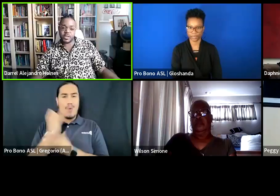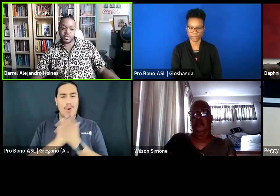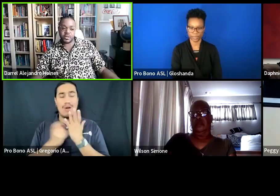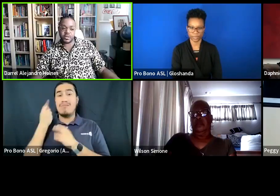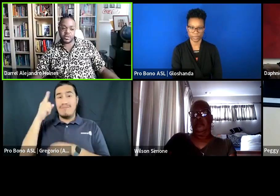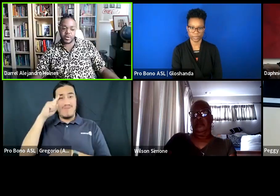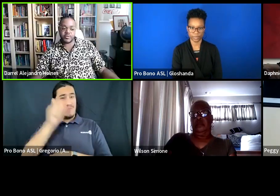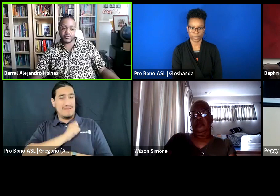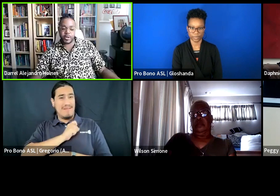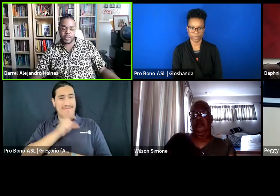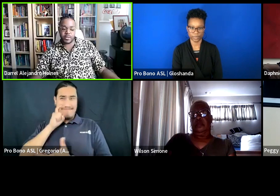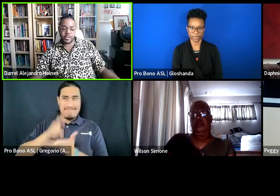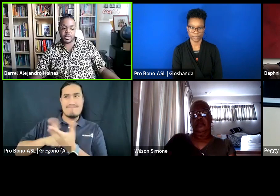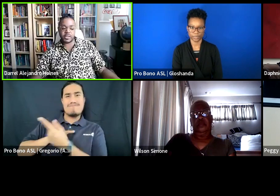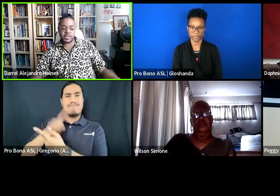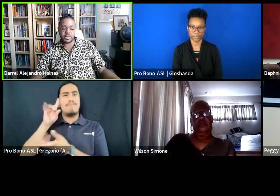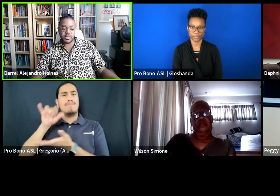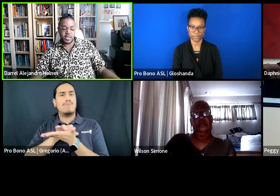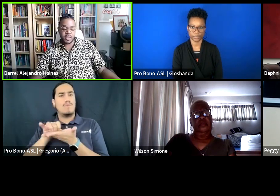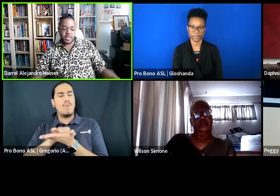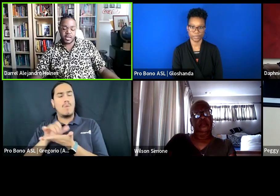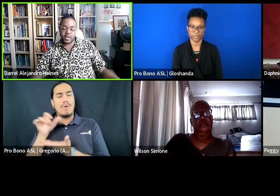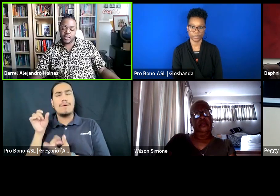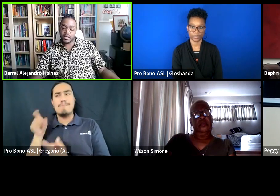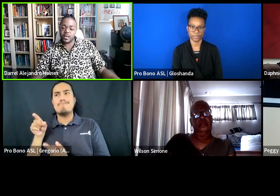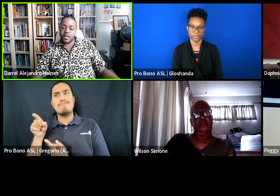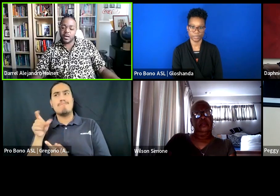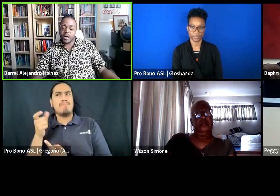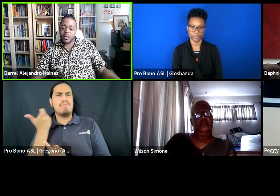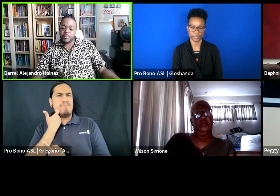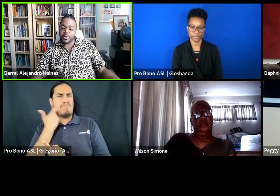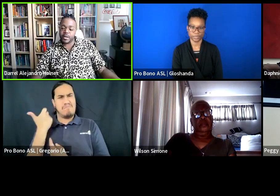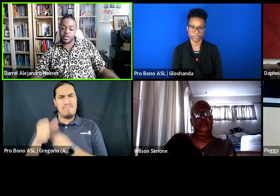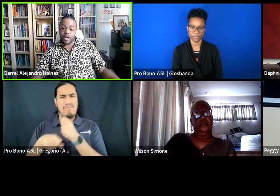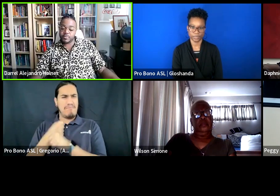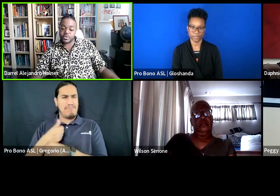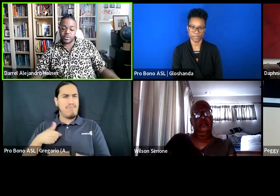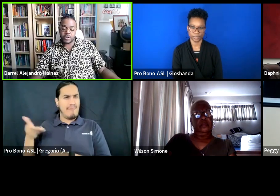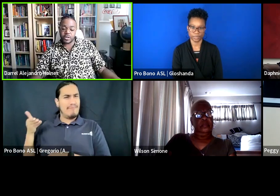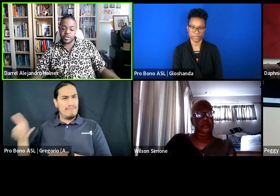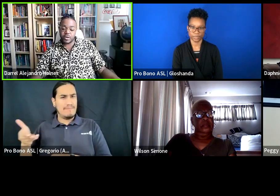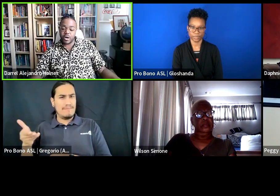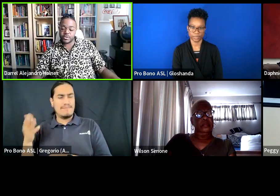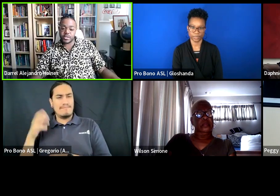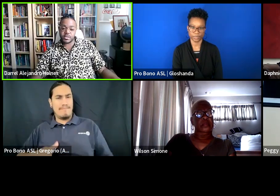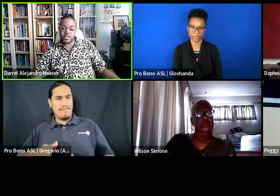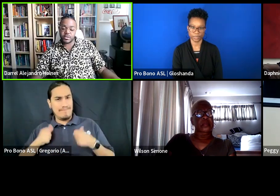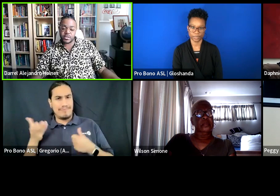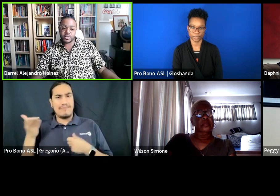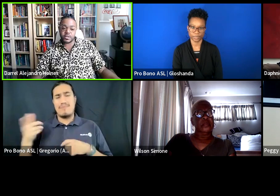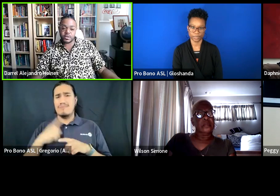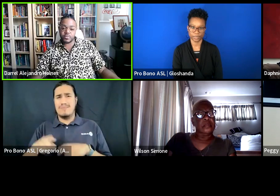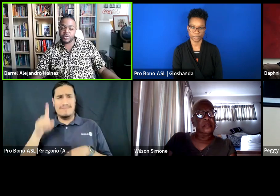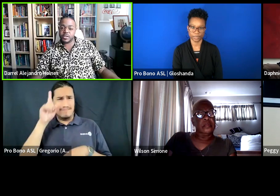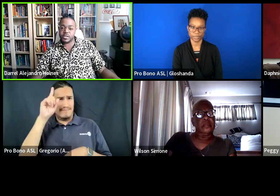in particular, which is where I've spent the last decade, but I'm sure, you know, other cities and other towns and other communities,